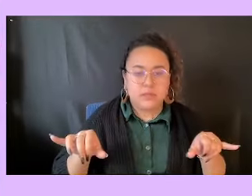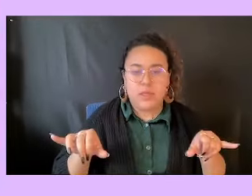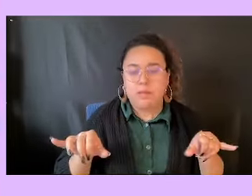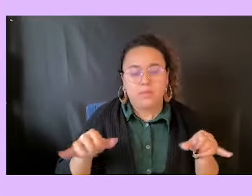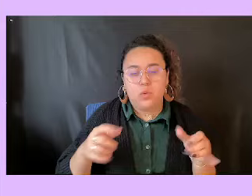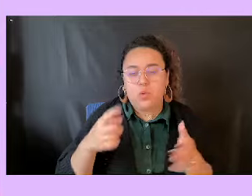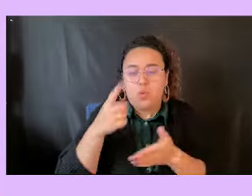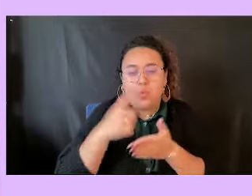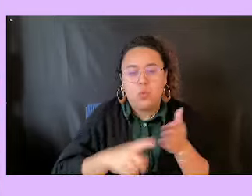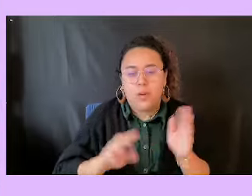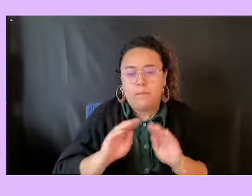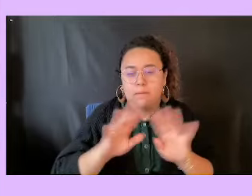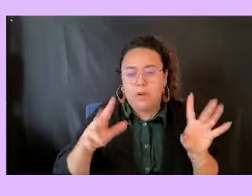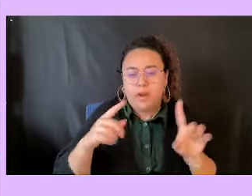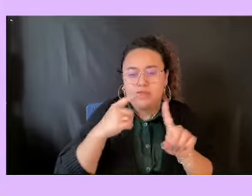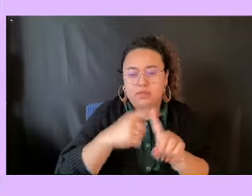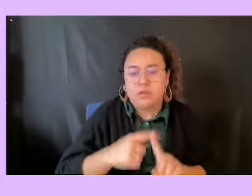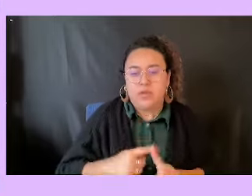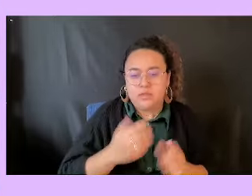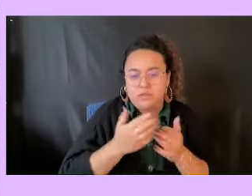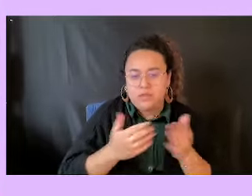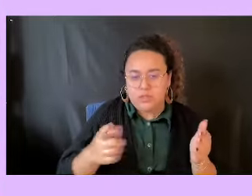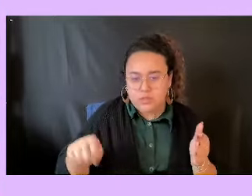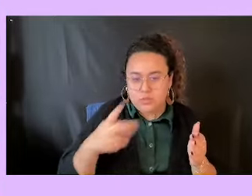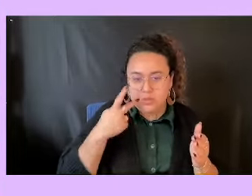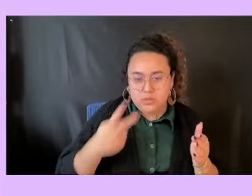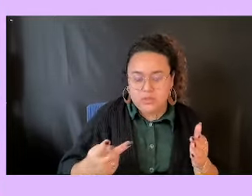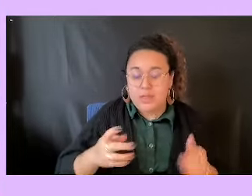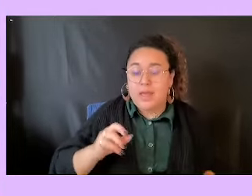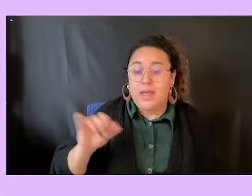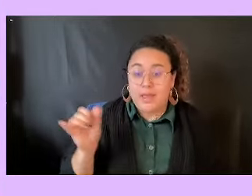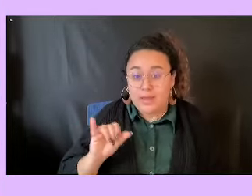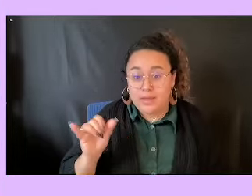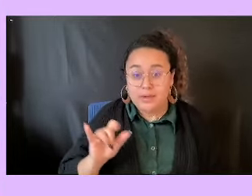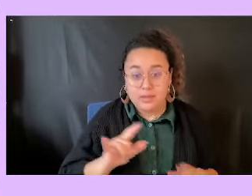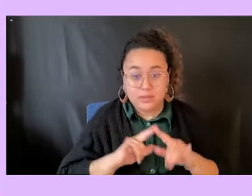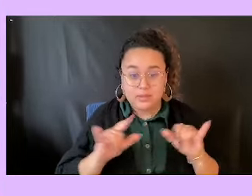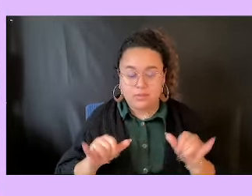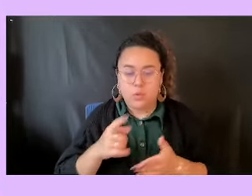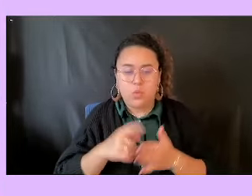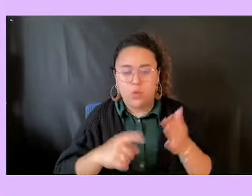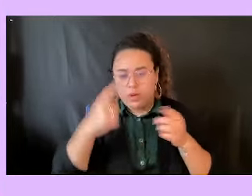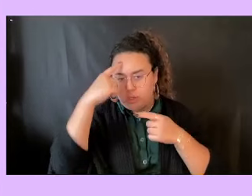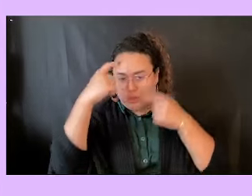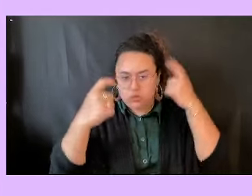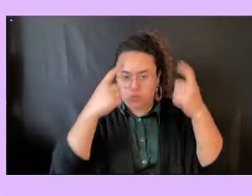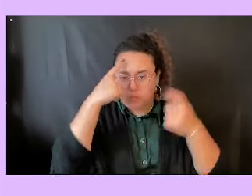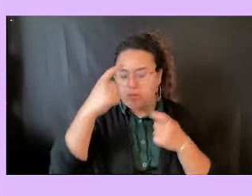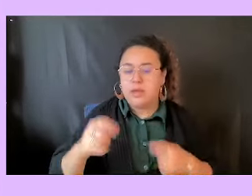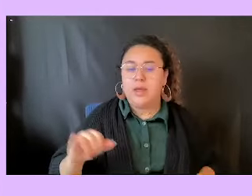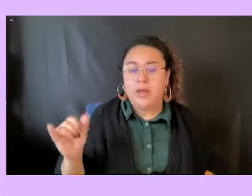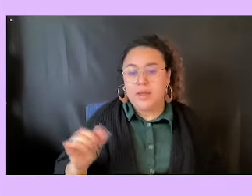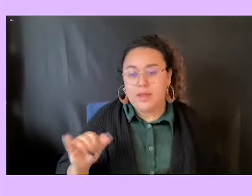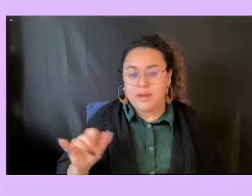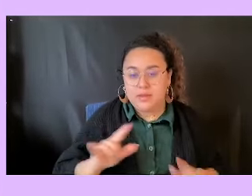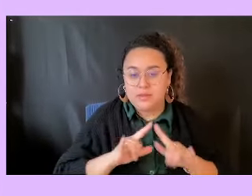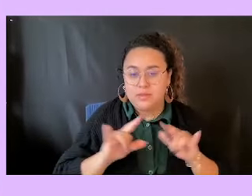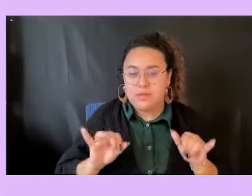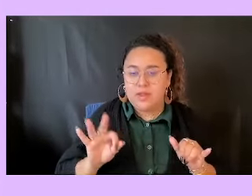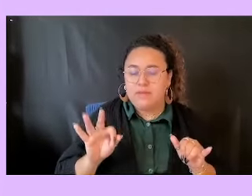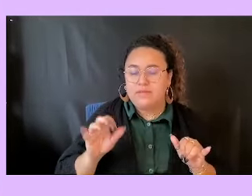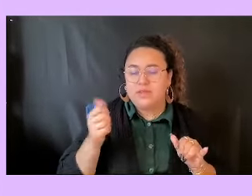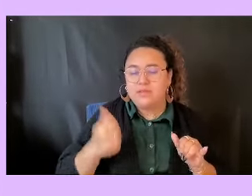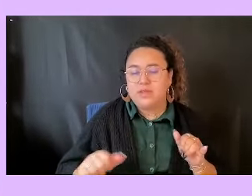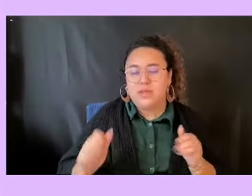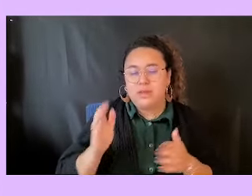What bright spots do you see? And what are you dreaming? And if there's any